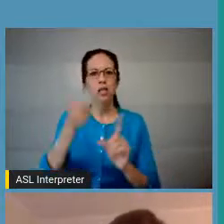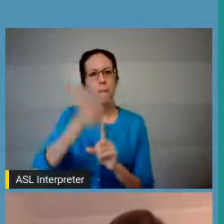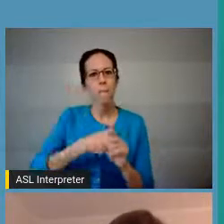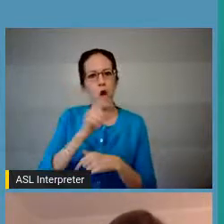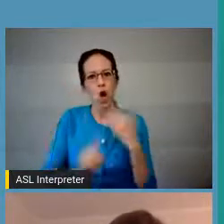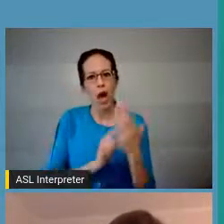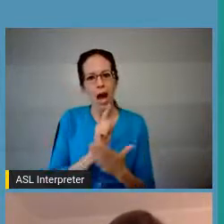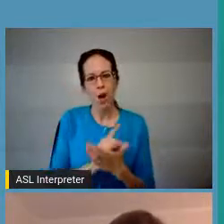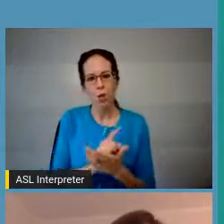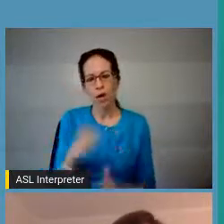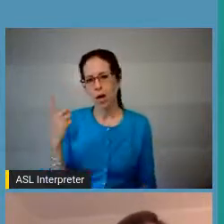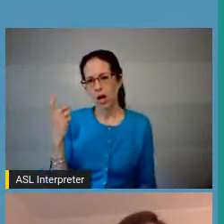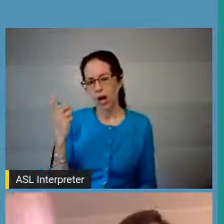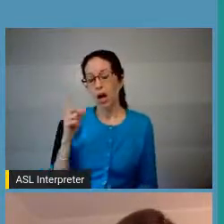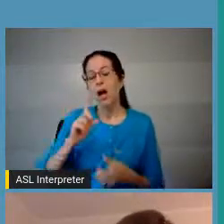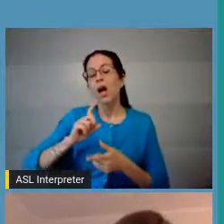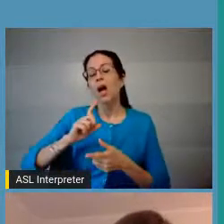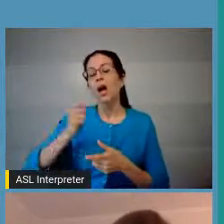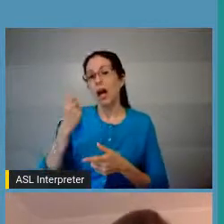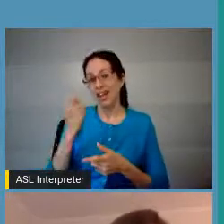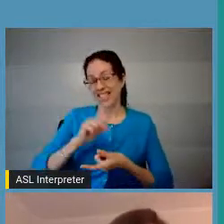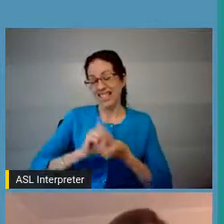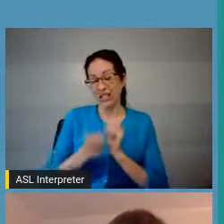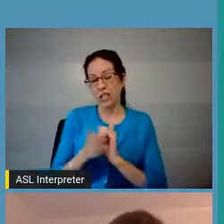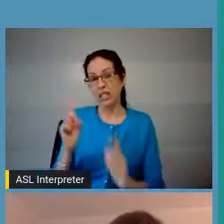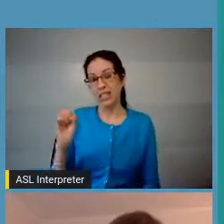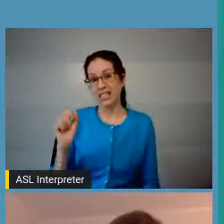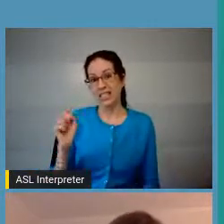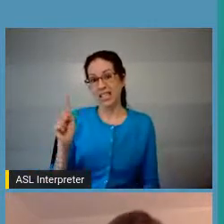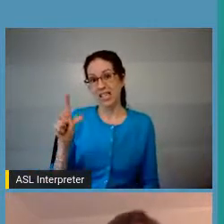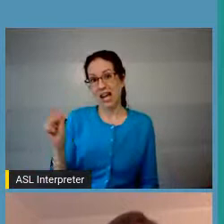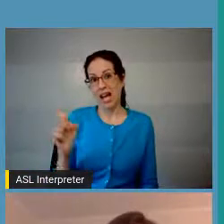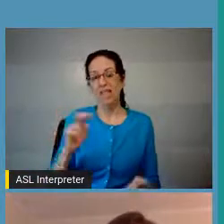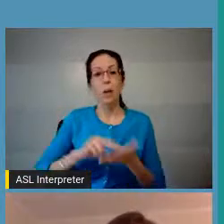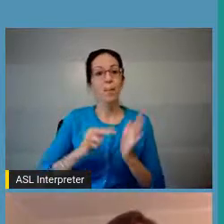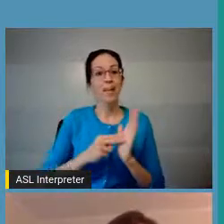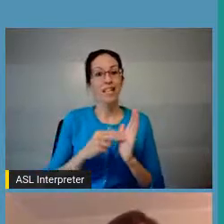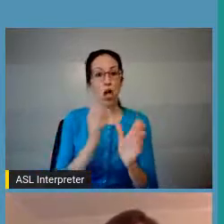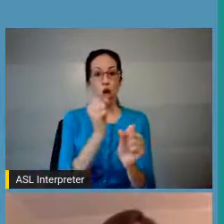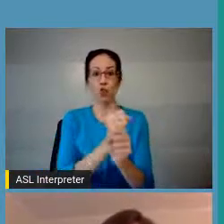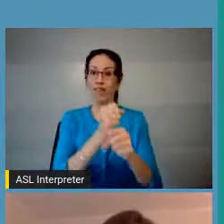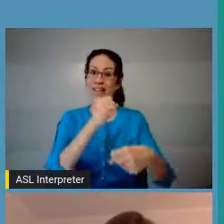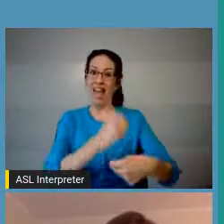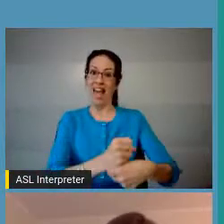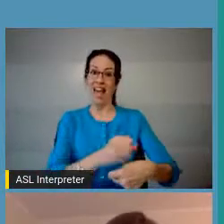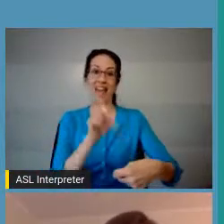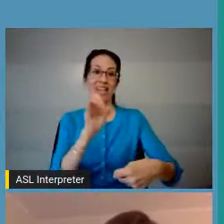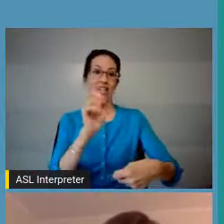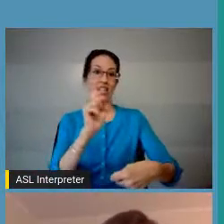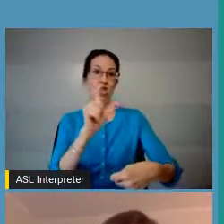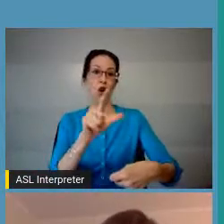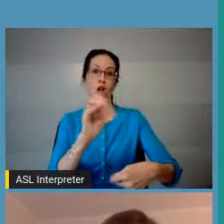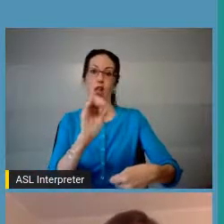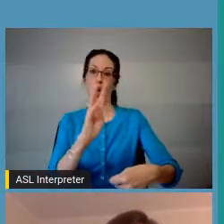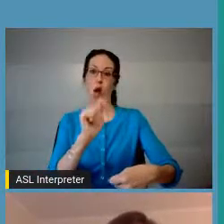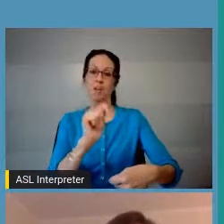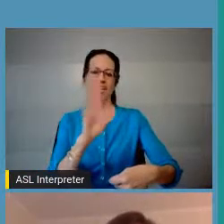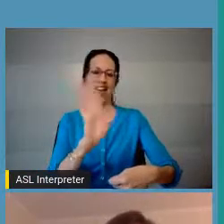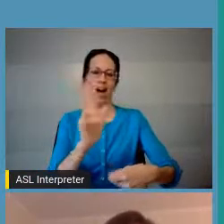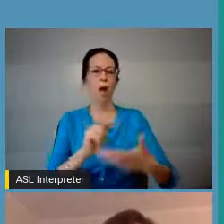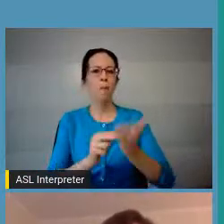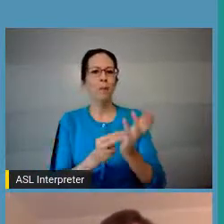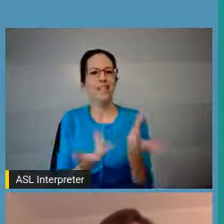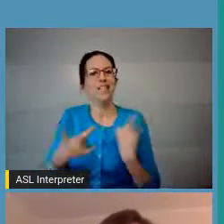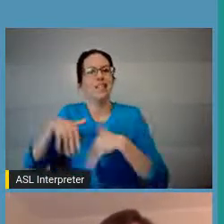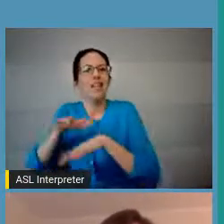is not just create the digital object, it is also ingest the digital object. So from start to finish, shelf to digital and back